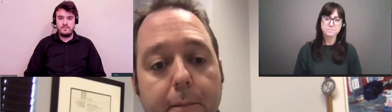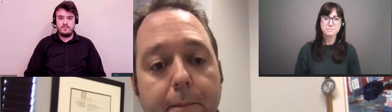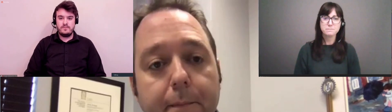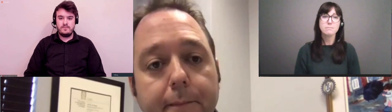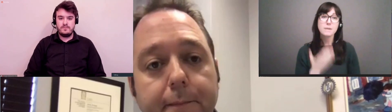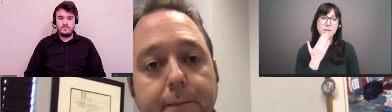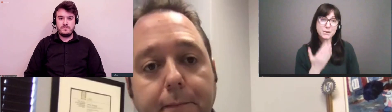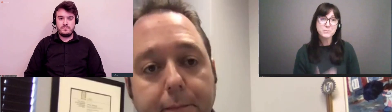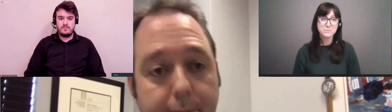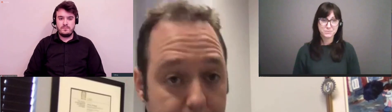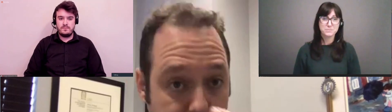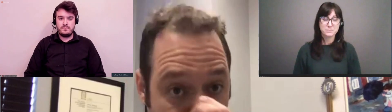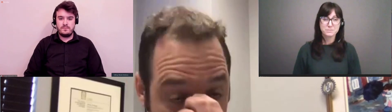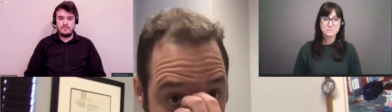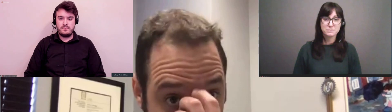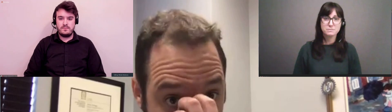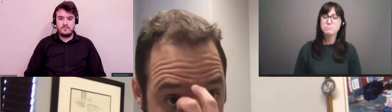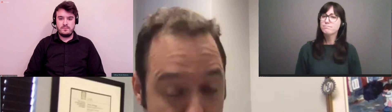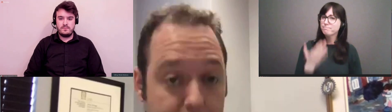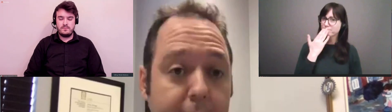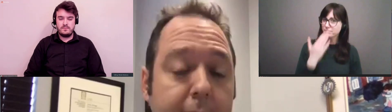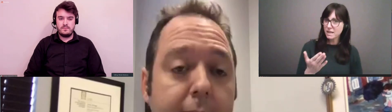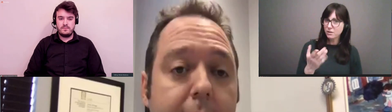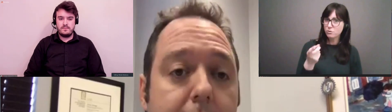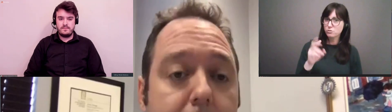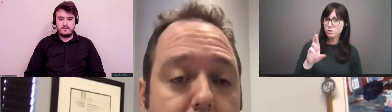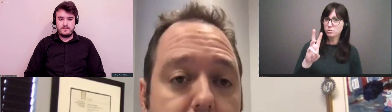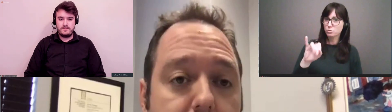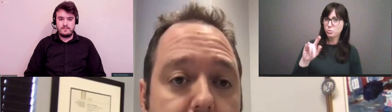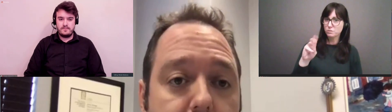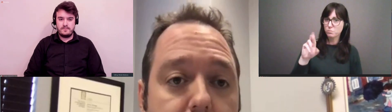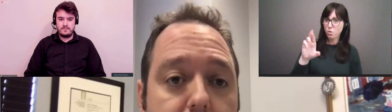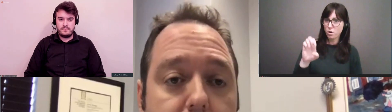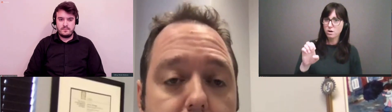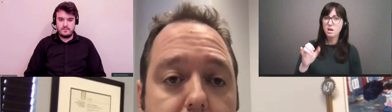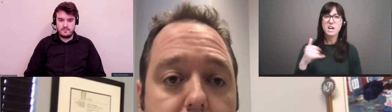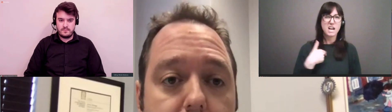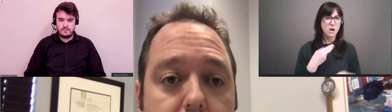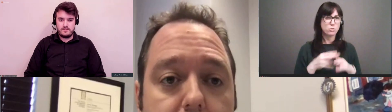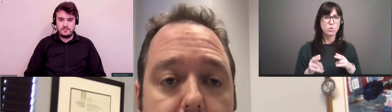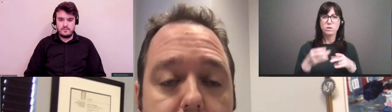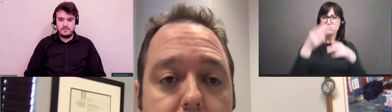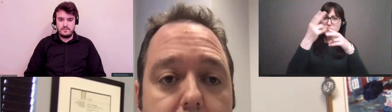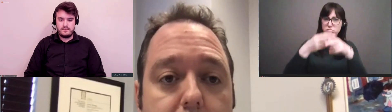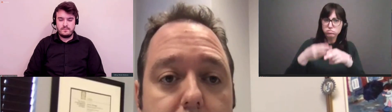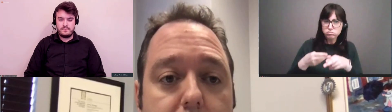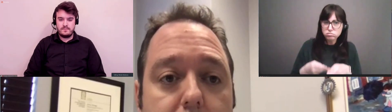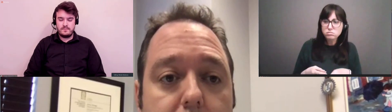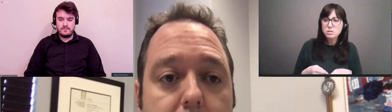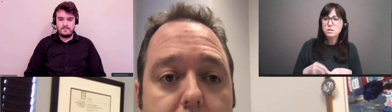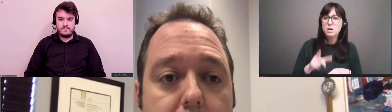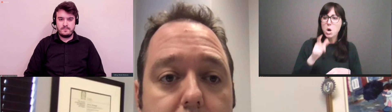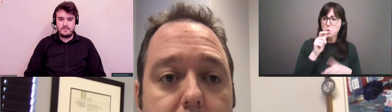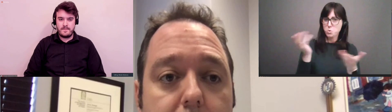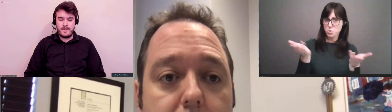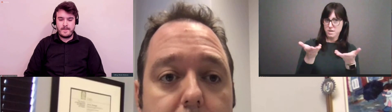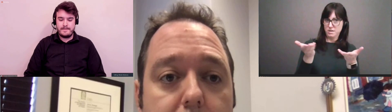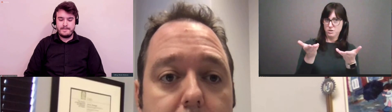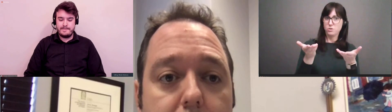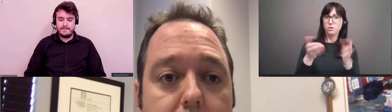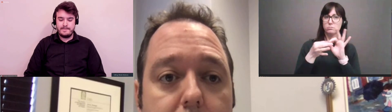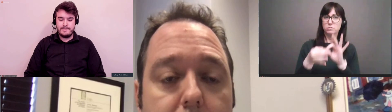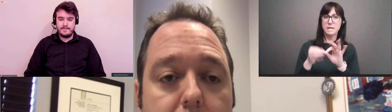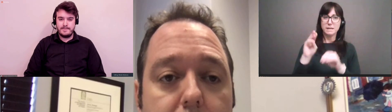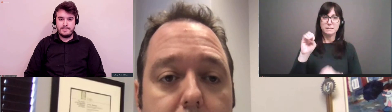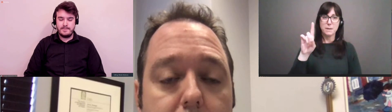Thank you. Thank you very much, Dr. Wilmore. I'll quickly do a roll call to see who we have on the line in terms of